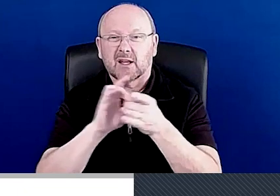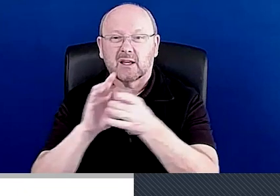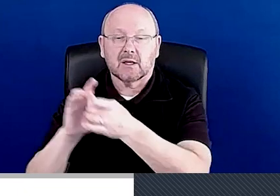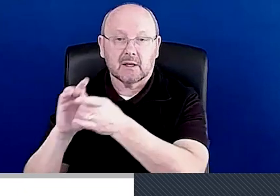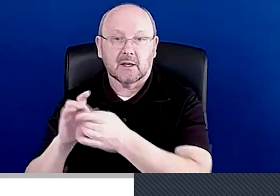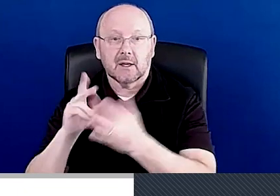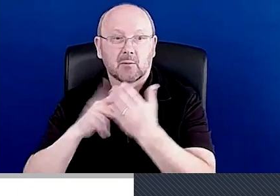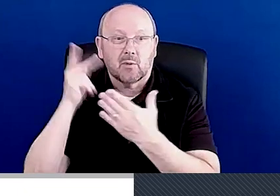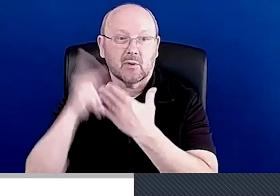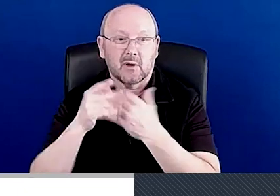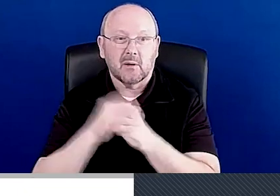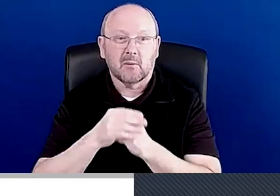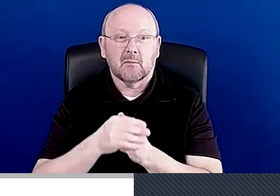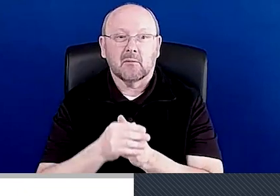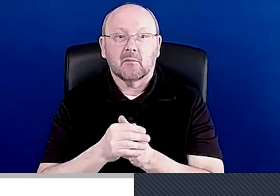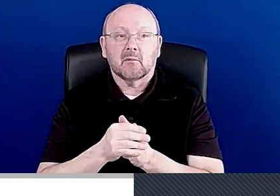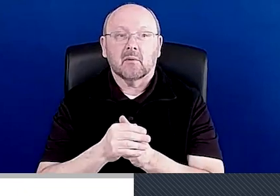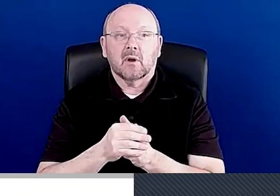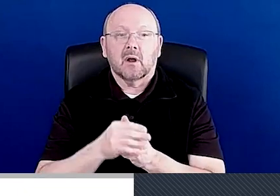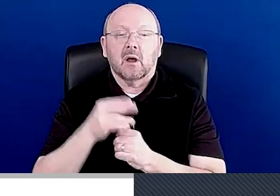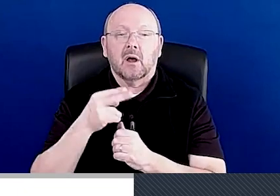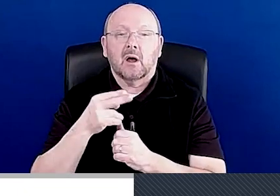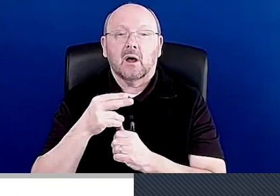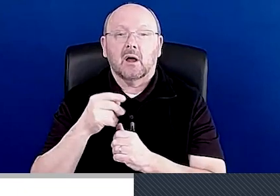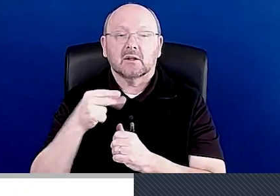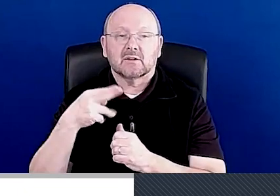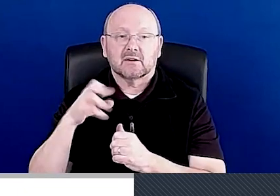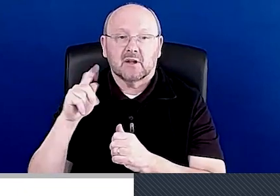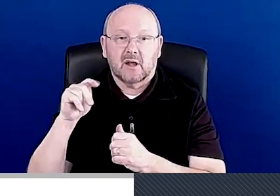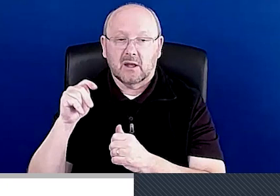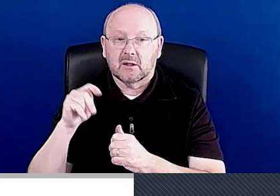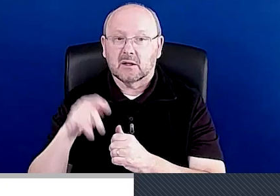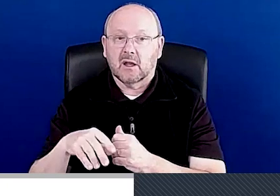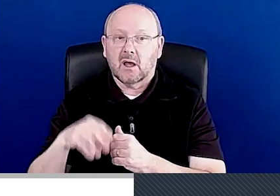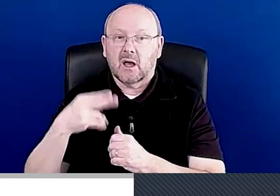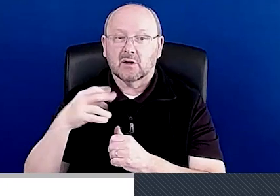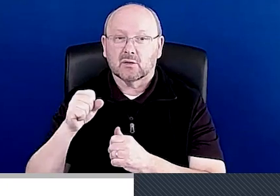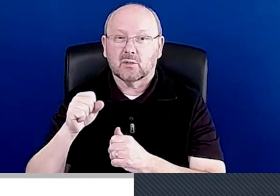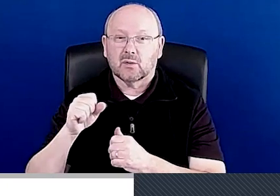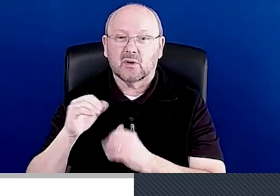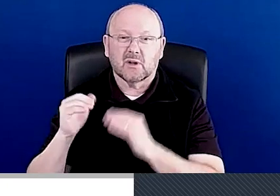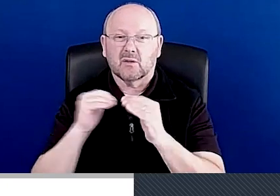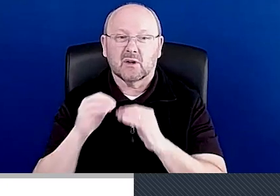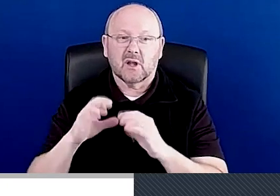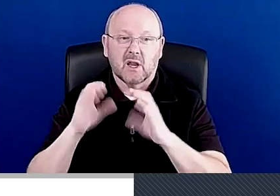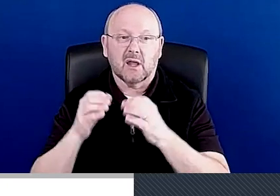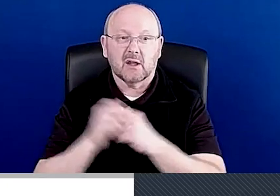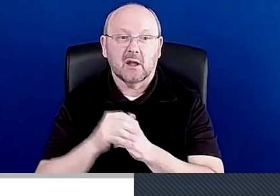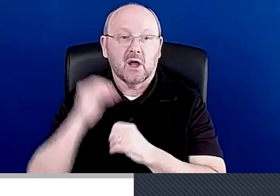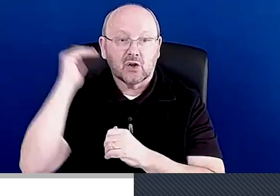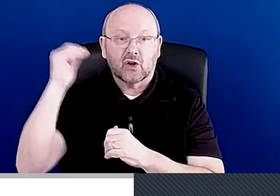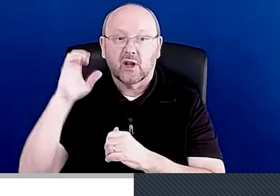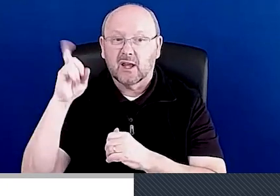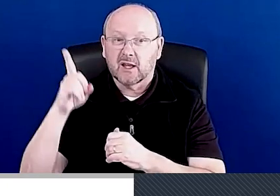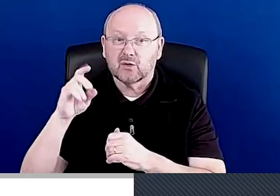in the community, Adult Ed Dual Enrollment, our non-credit programs and what that